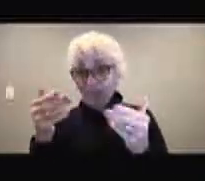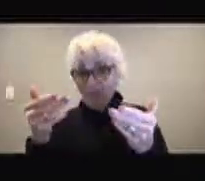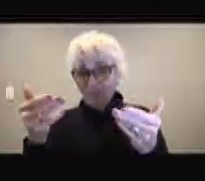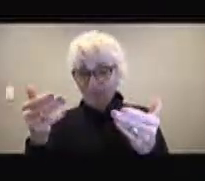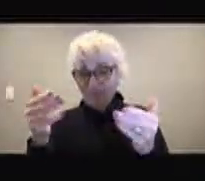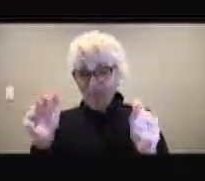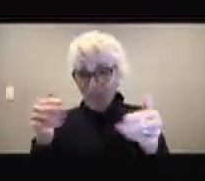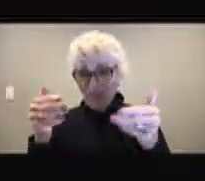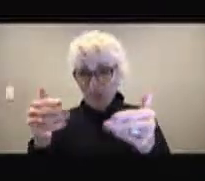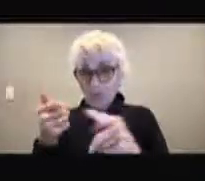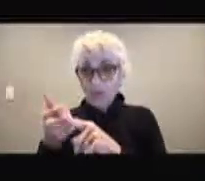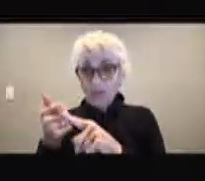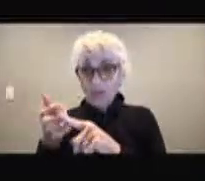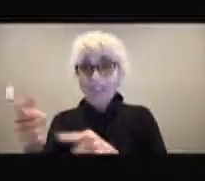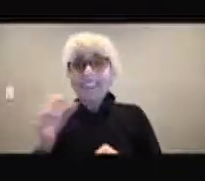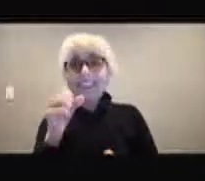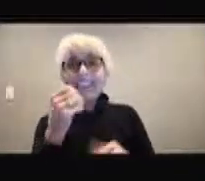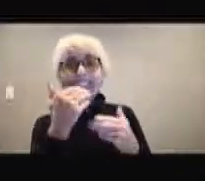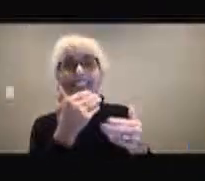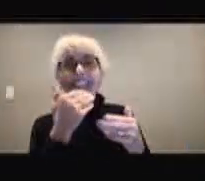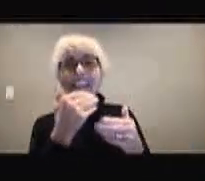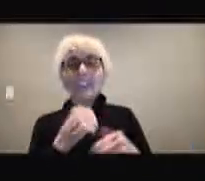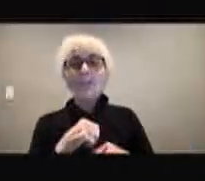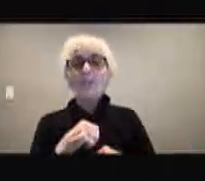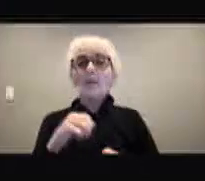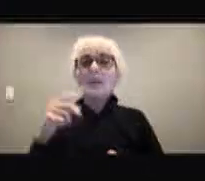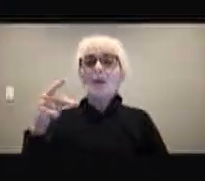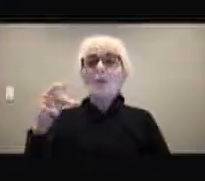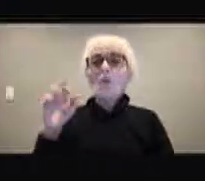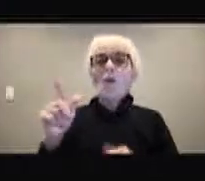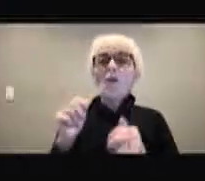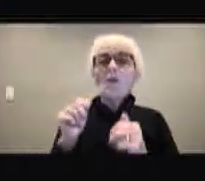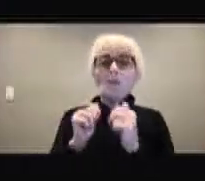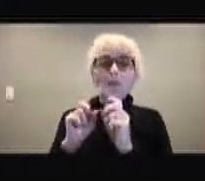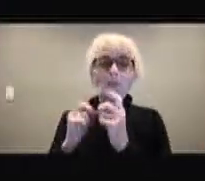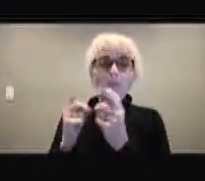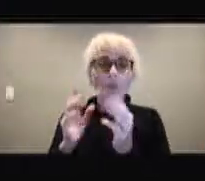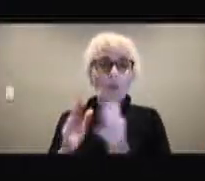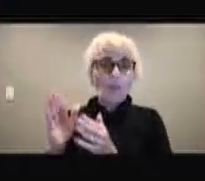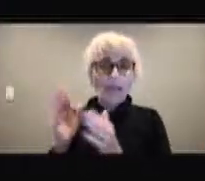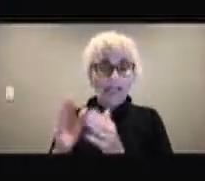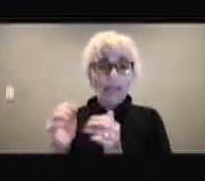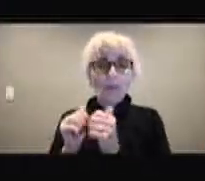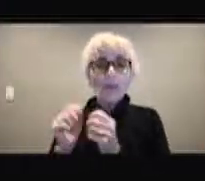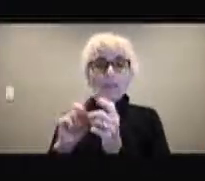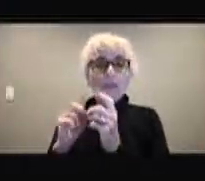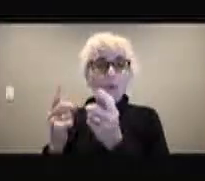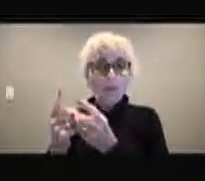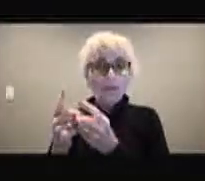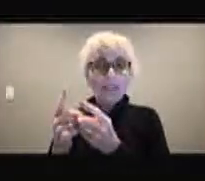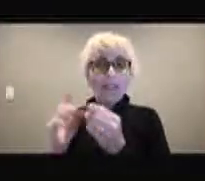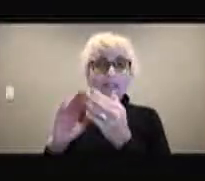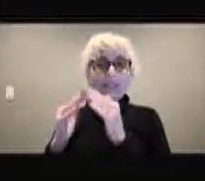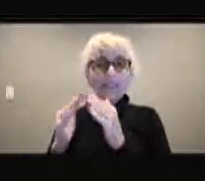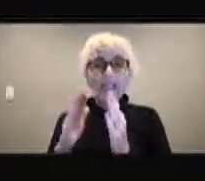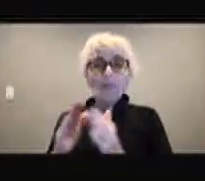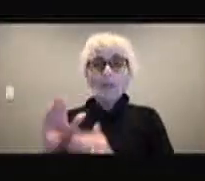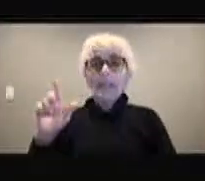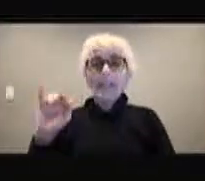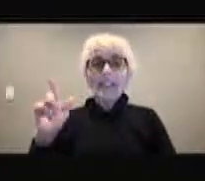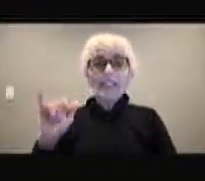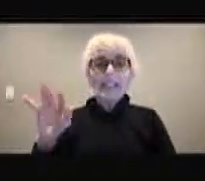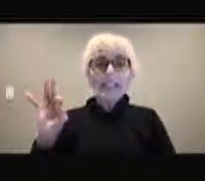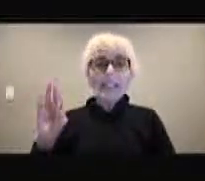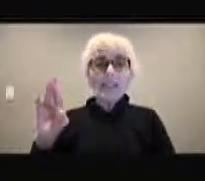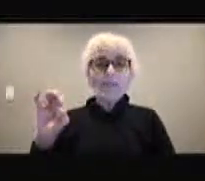Oh, sorry. Paul Consillo, Principal Planner with the Department of City Planning. My name is Lily Friedman, Manager